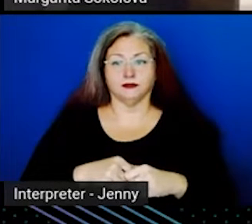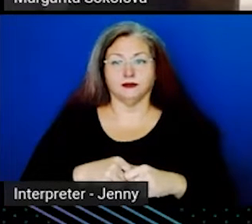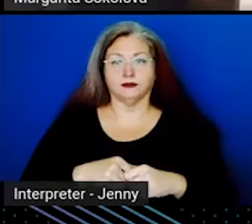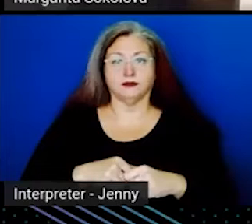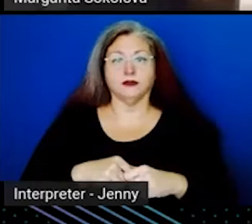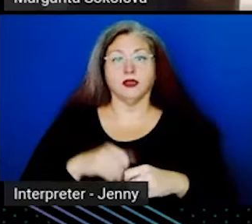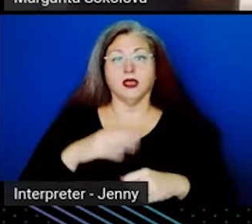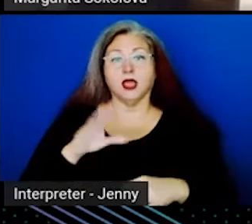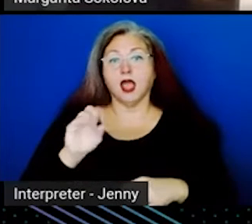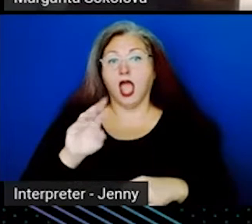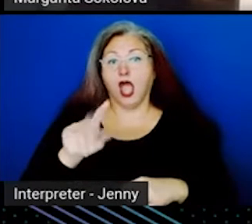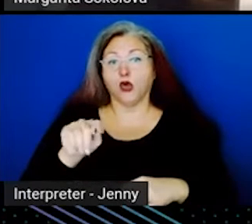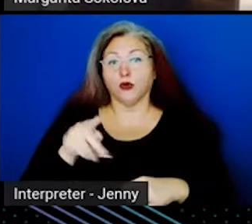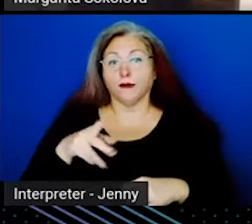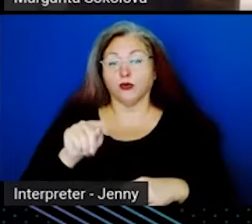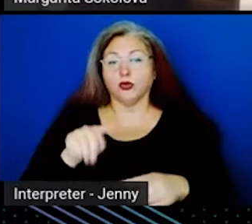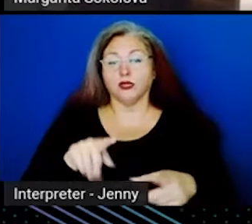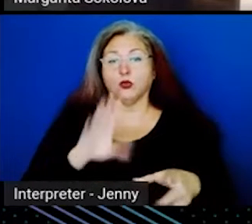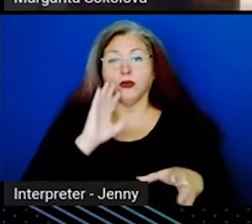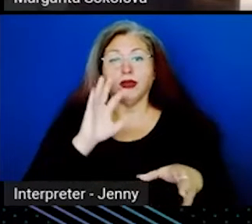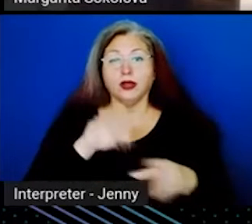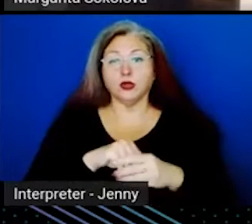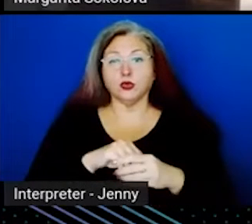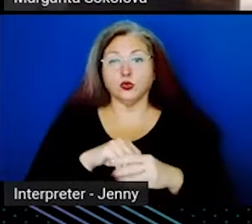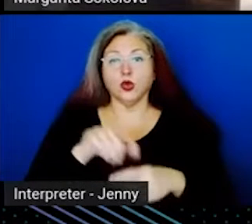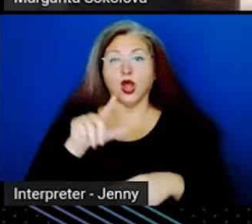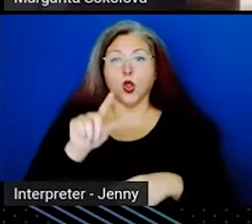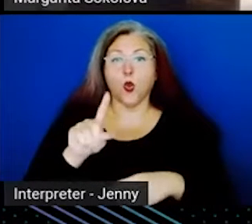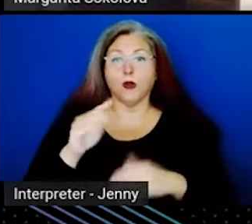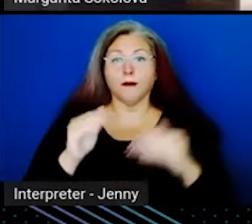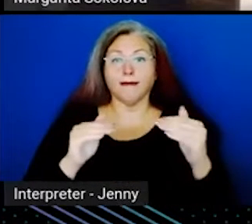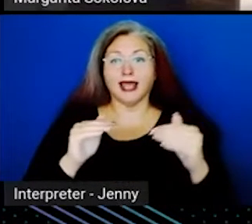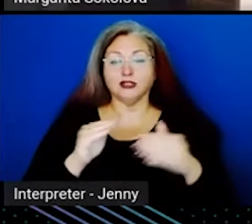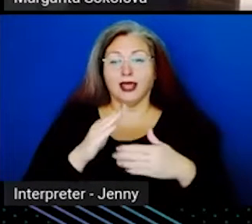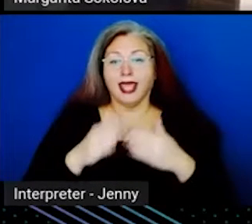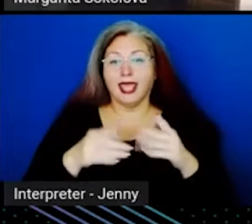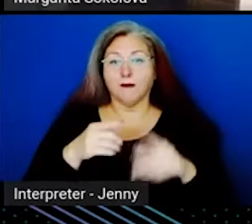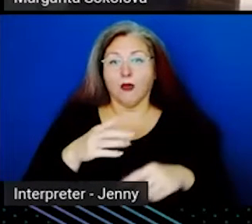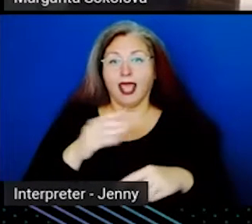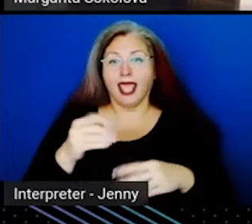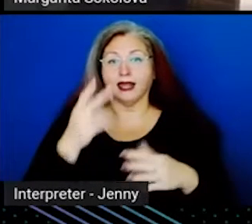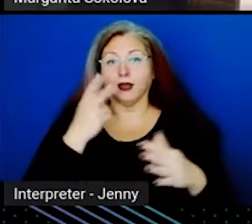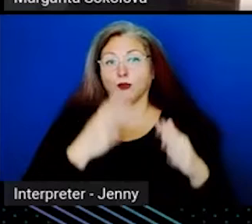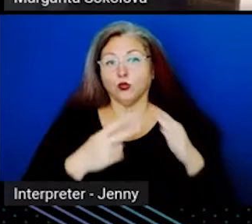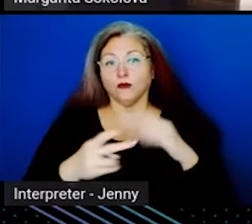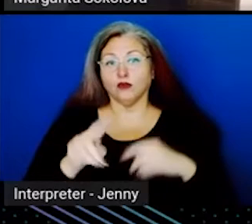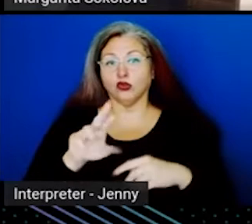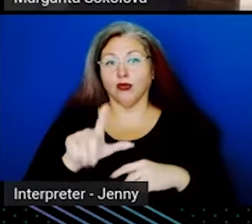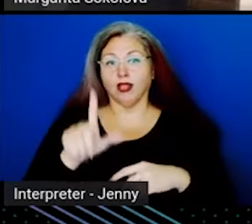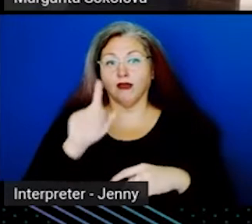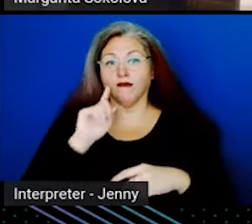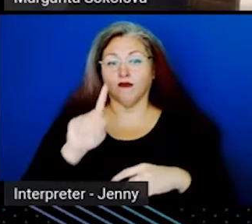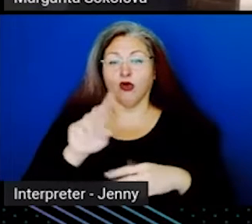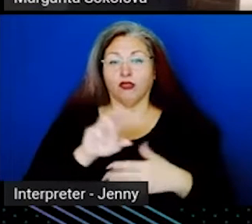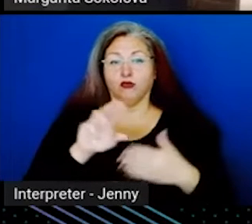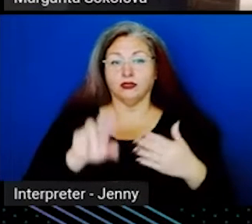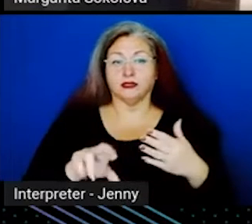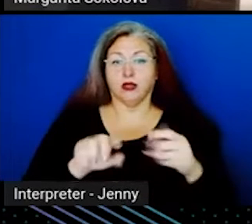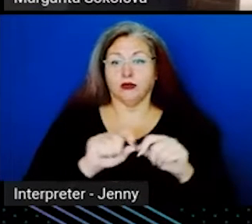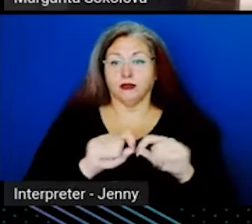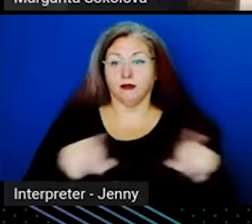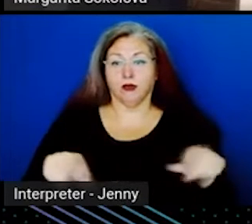my outputs, which include the load balancer endpoint and the preview URL for my Vercel deployment,